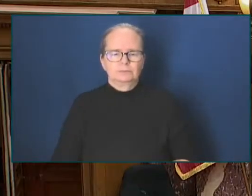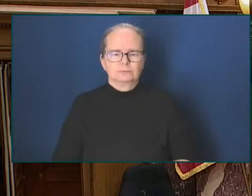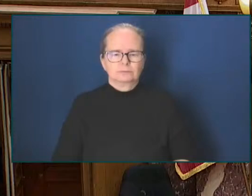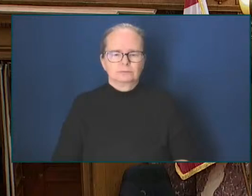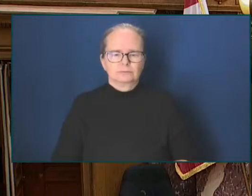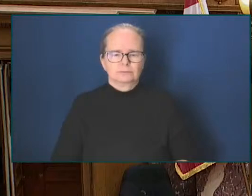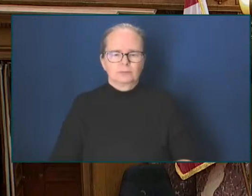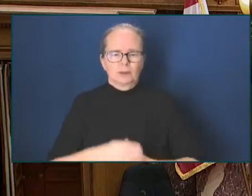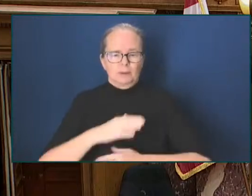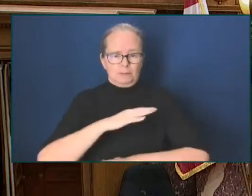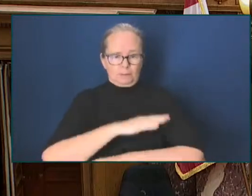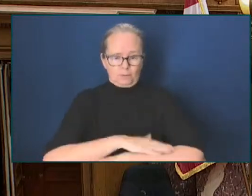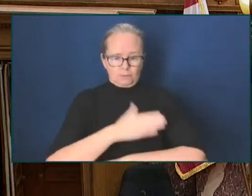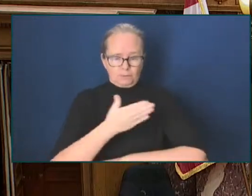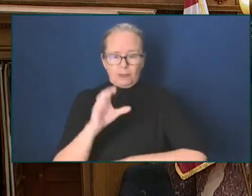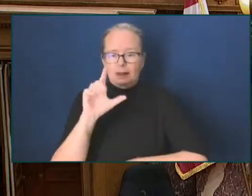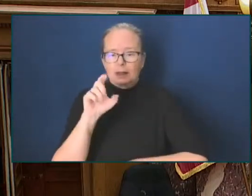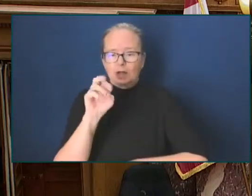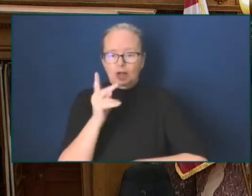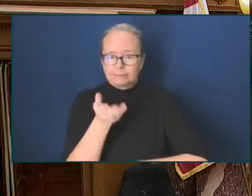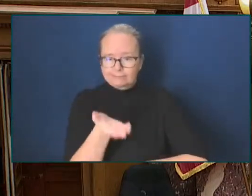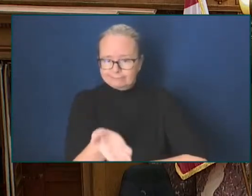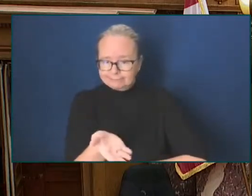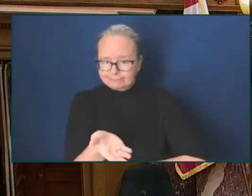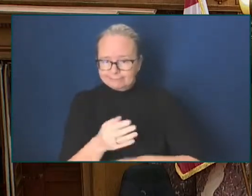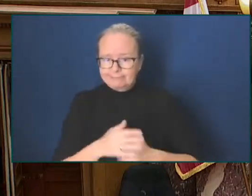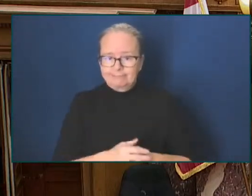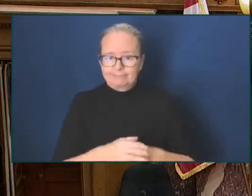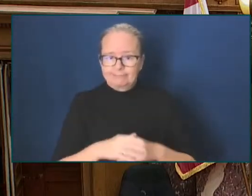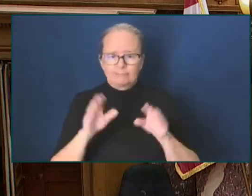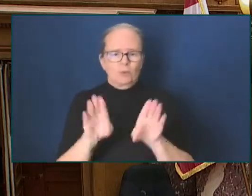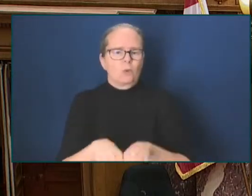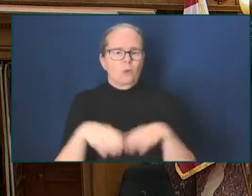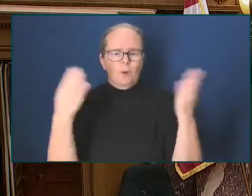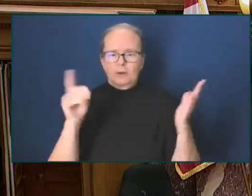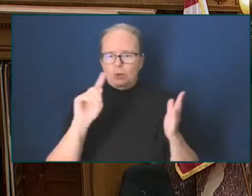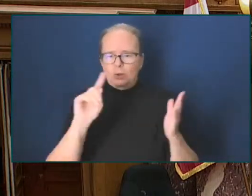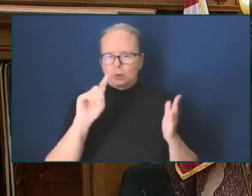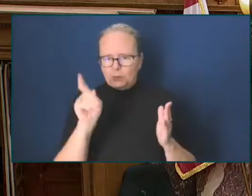Oral questions by members. Leader of the Official Opposition.